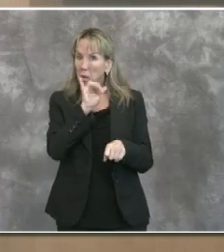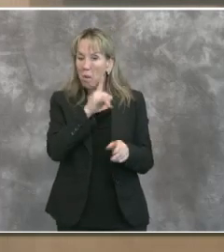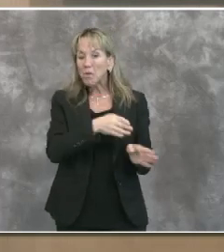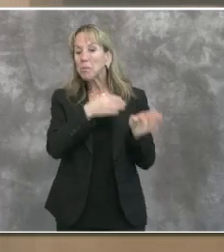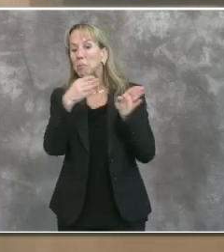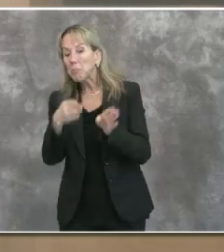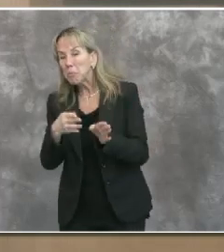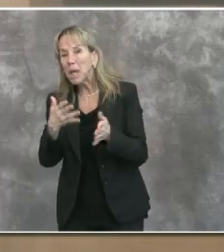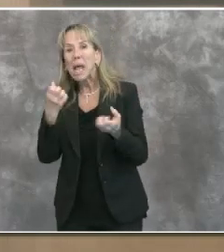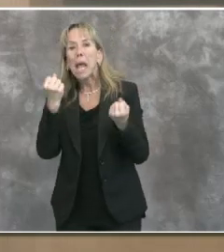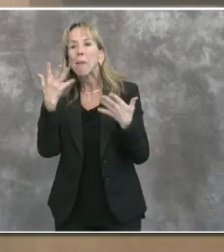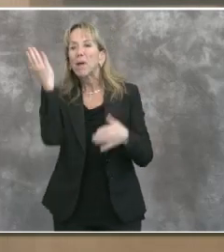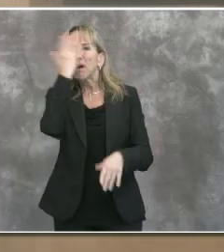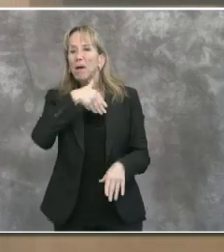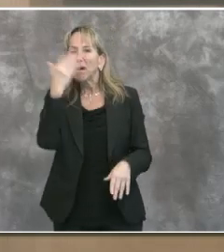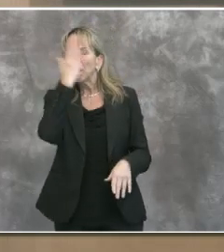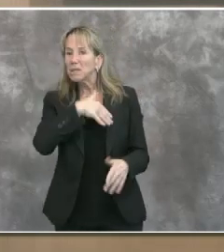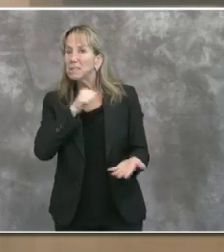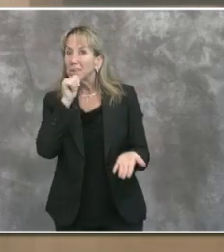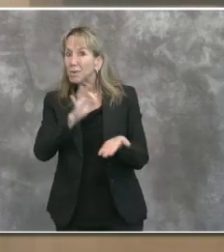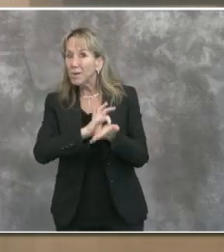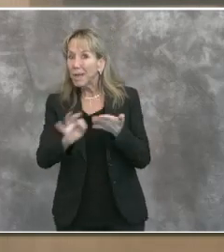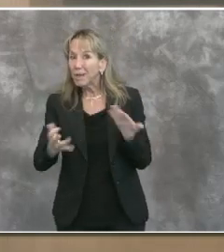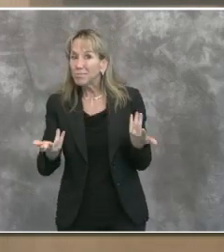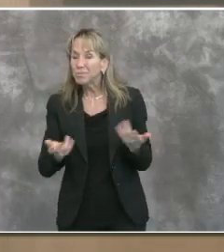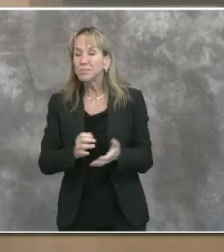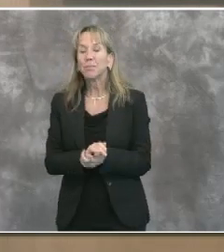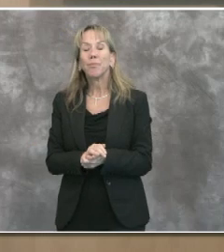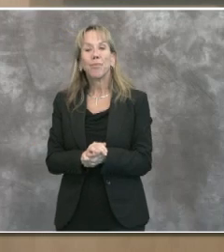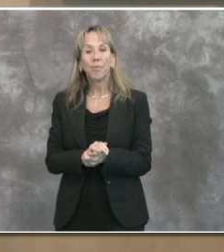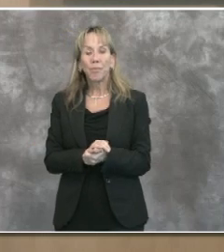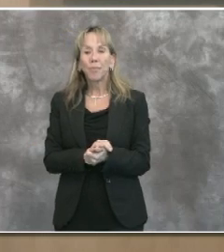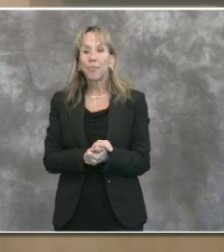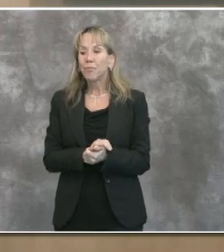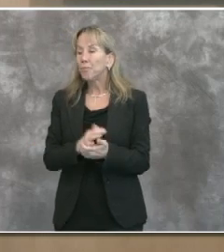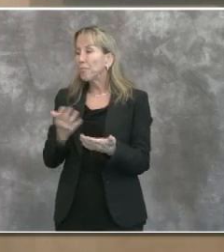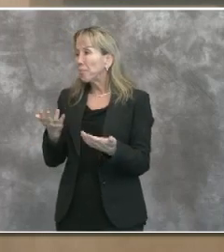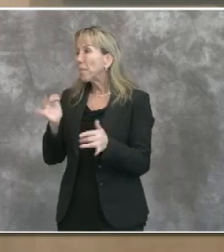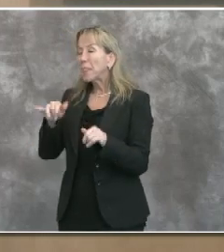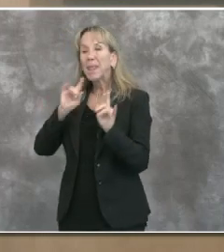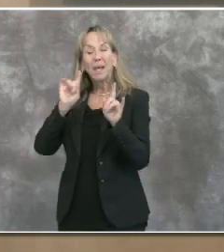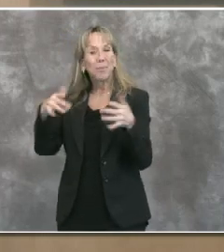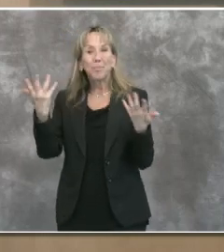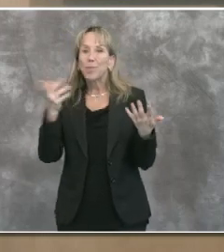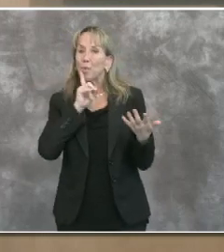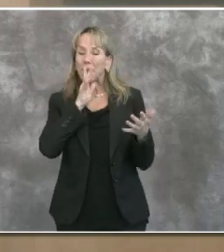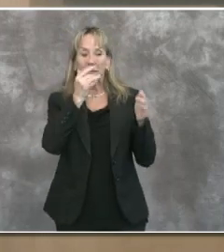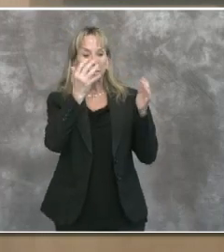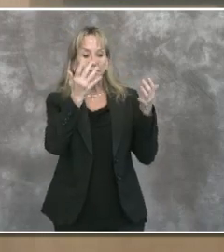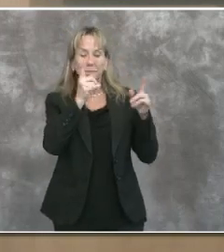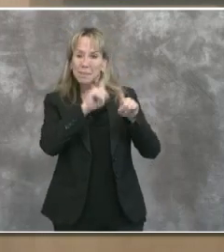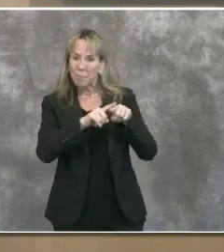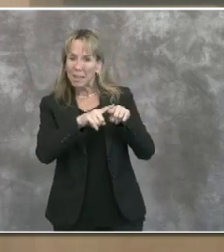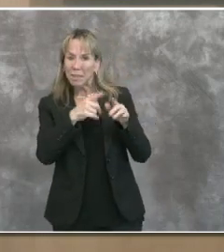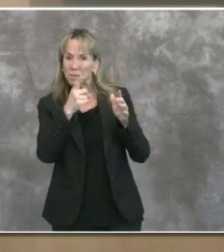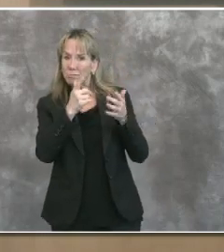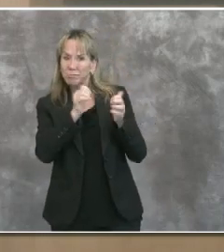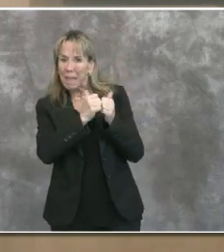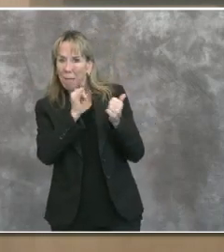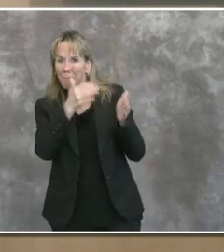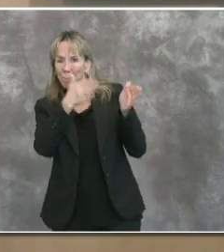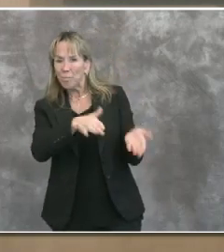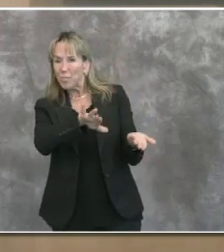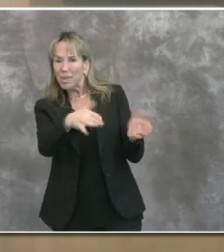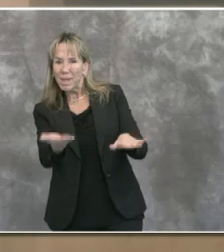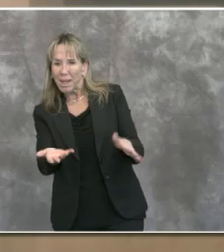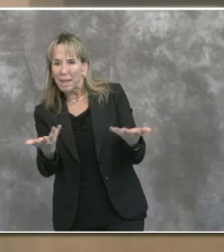missed? Well, those are individual decisions made by the circumstances of the death.